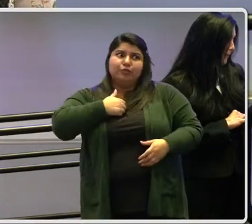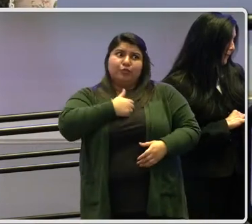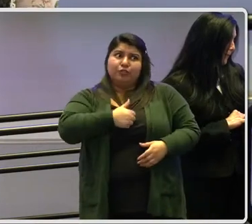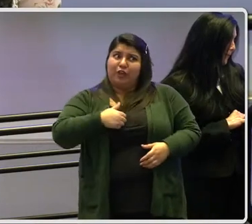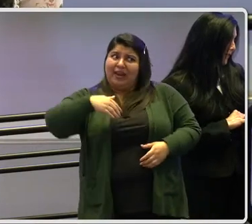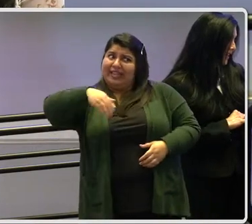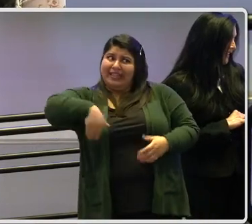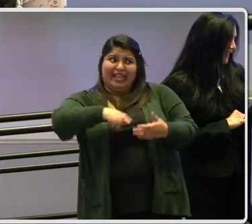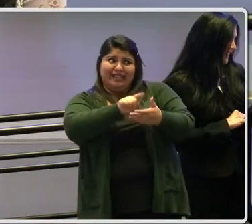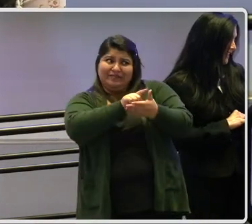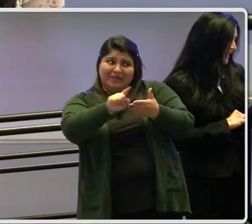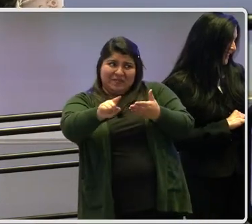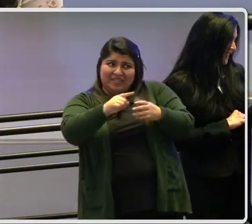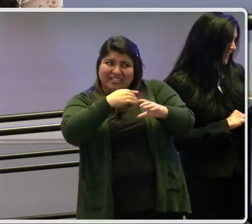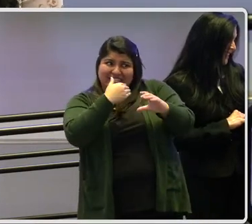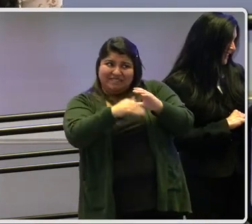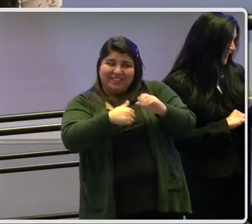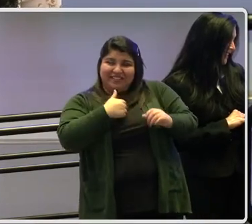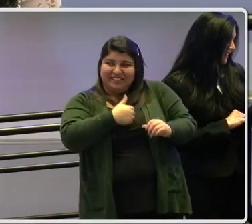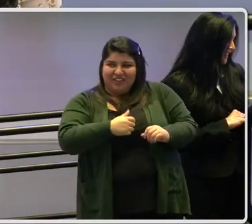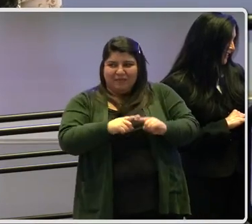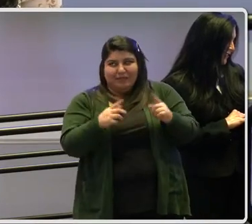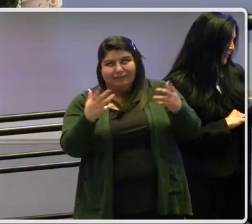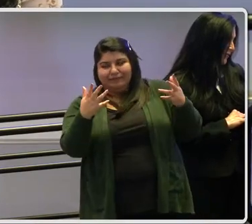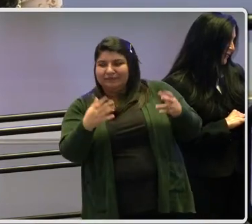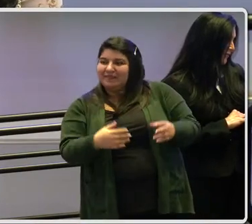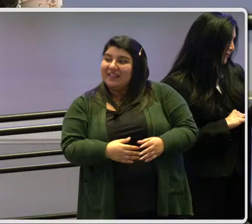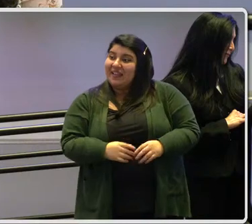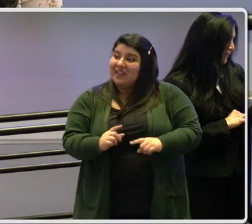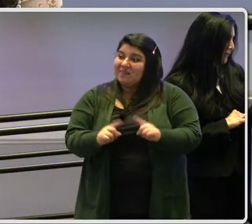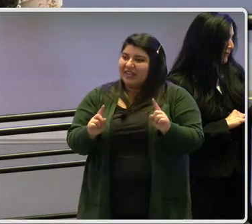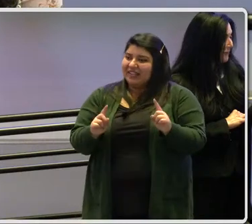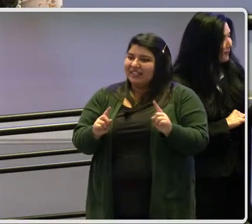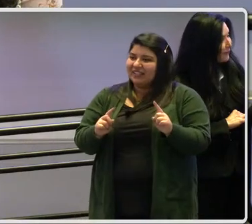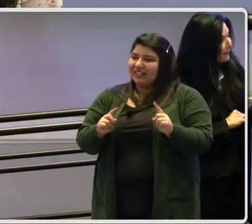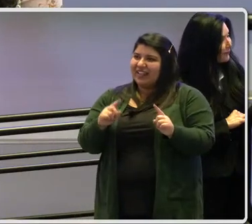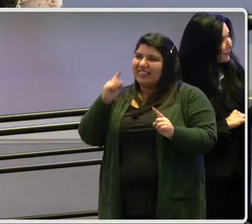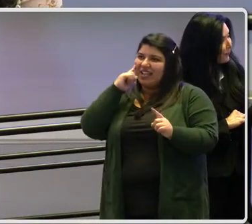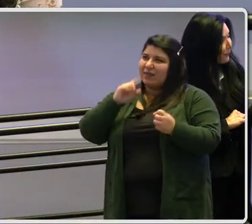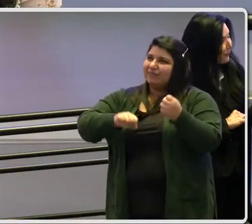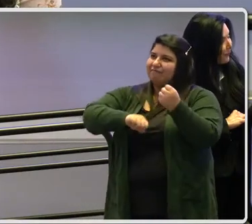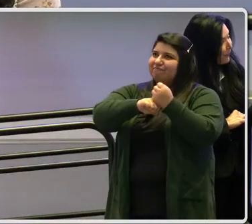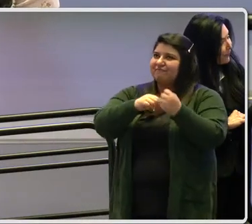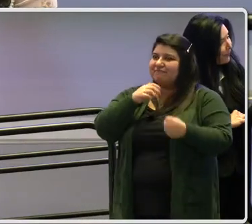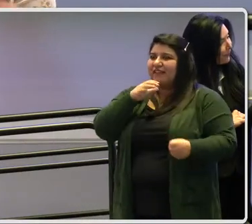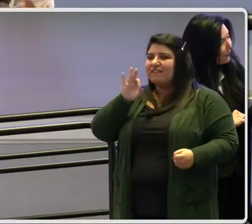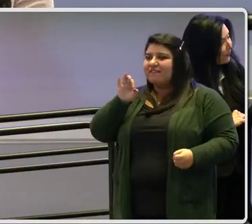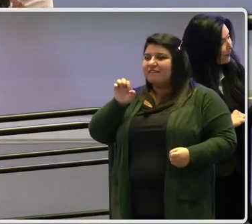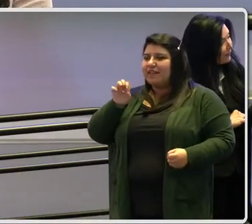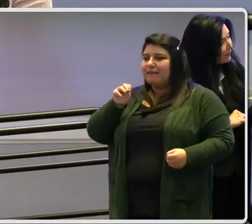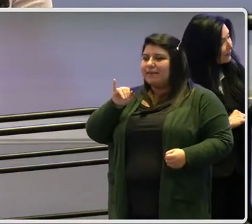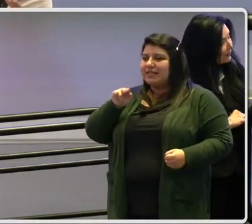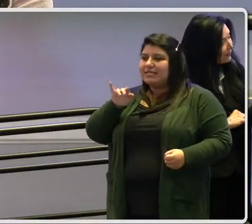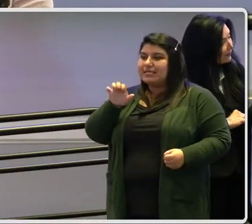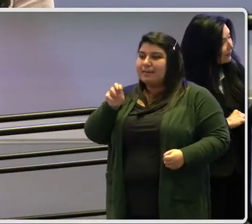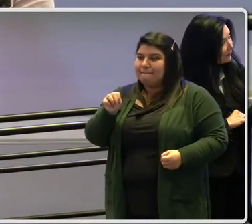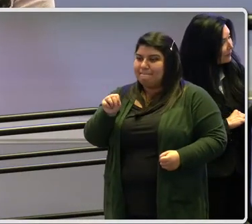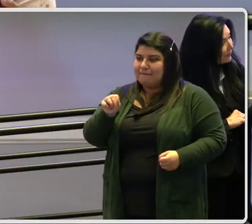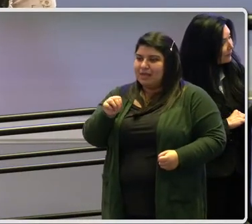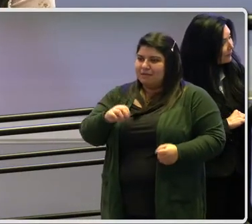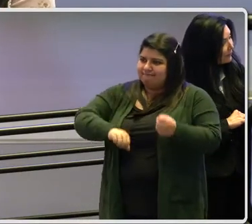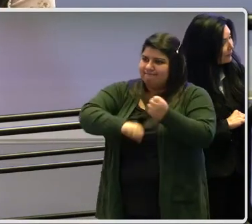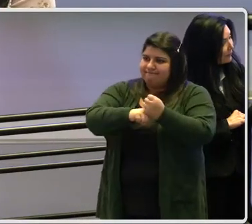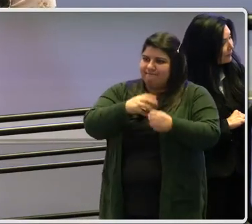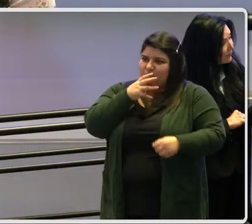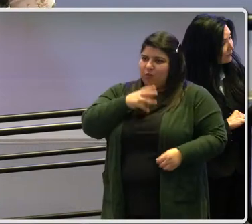email. And that was like its own thing. But I do want to say when I think of feminism, I often think of feminism as not specifically or exclusively